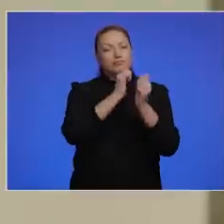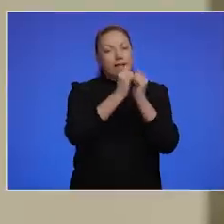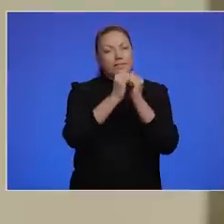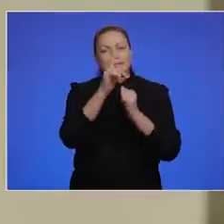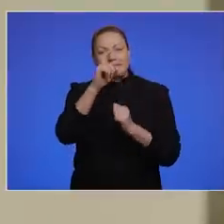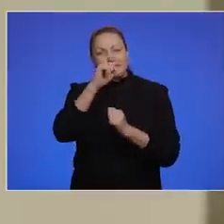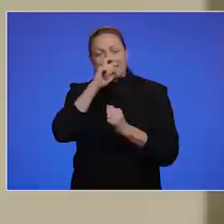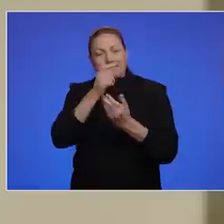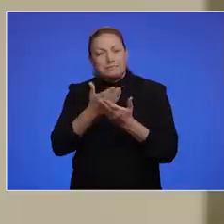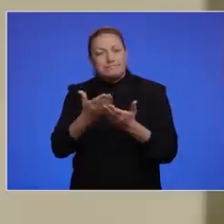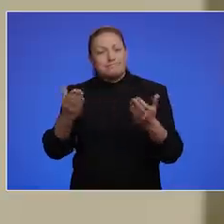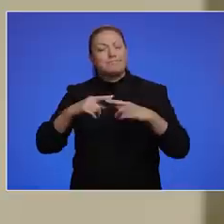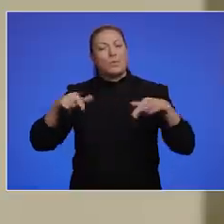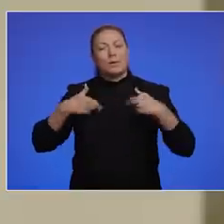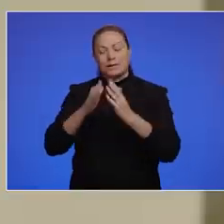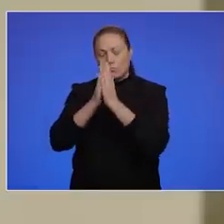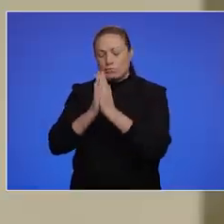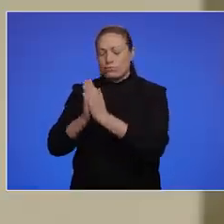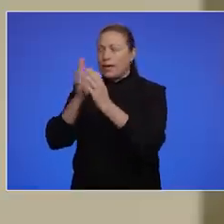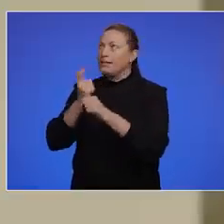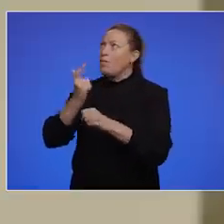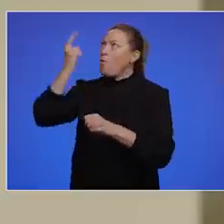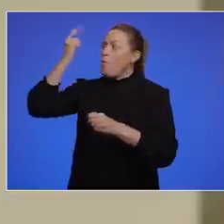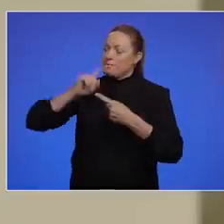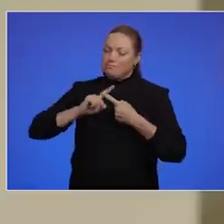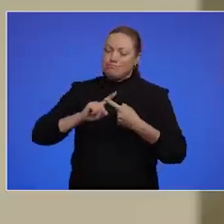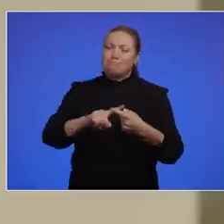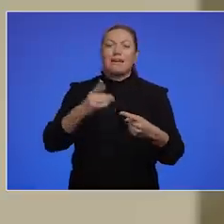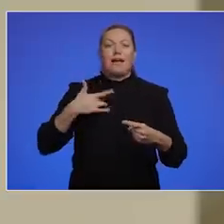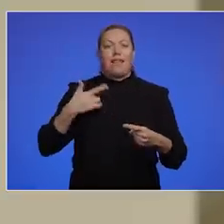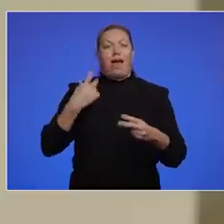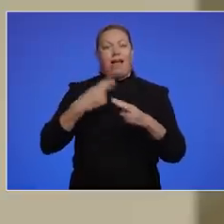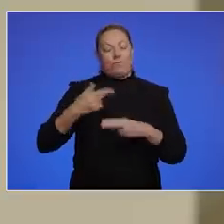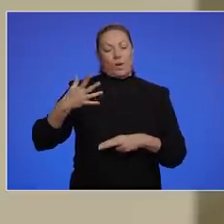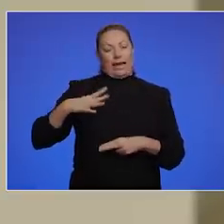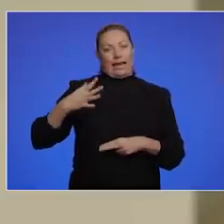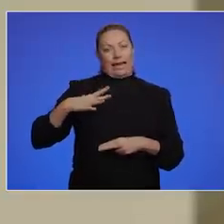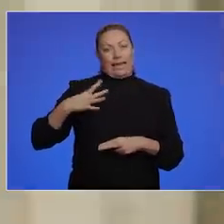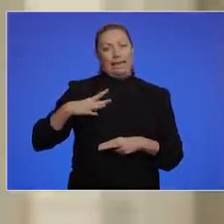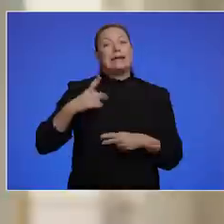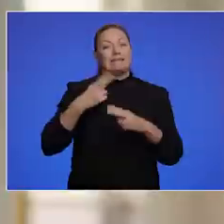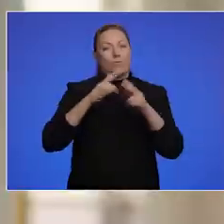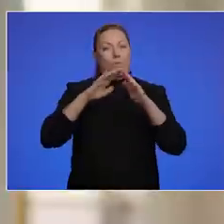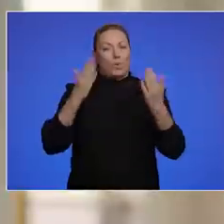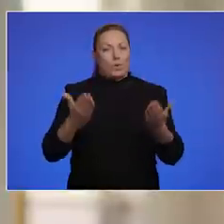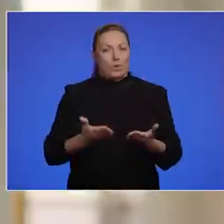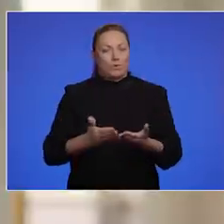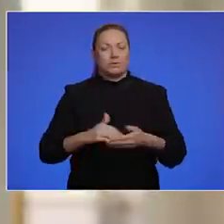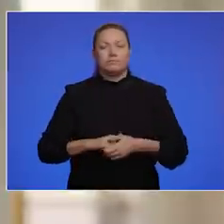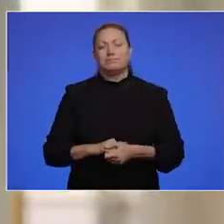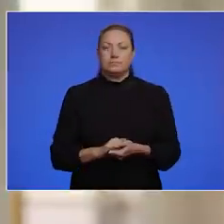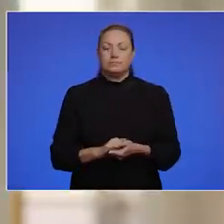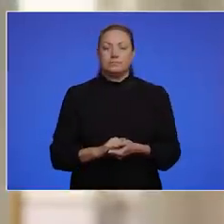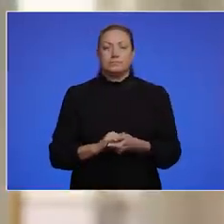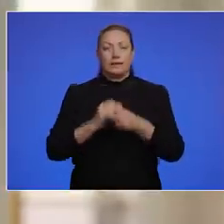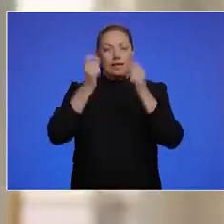brothers and sisters Let us pray to the God Who sustains all life For our needs And for those of the world That the church